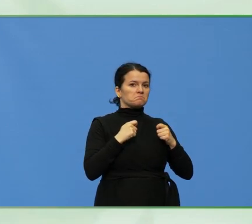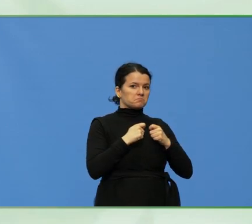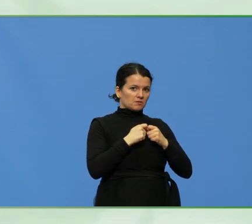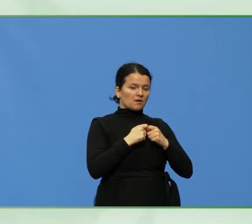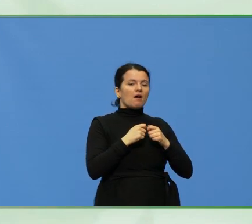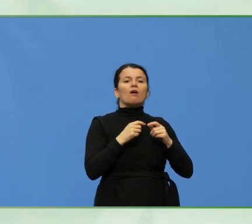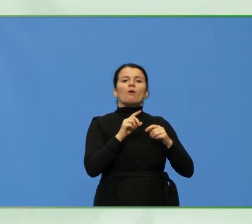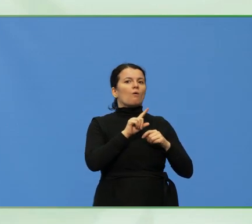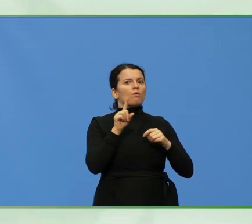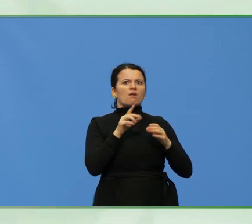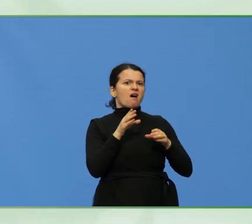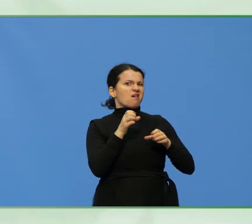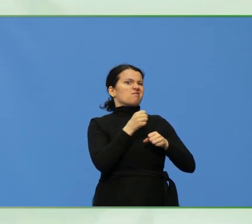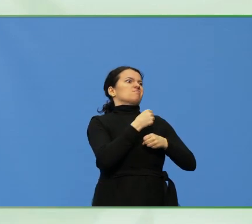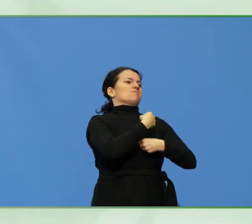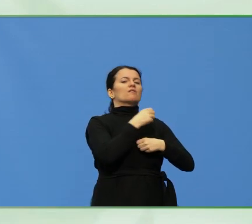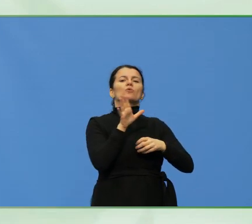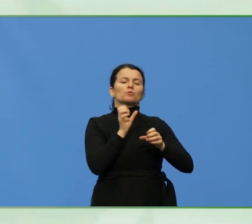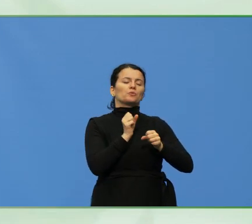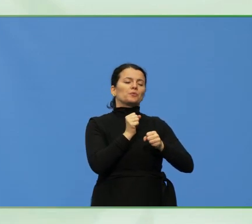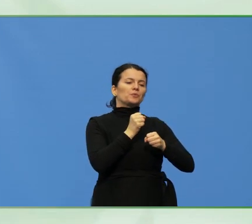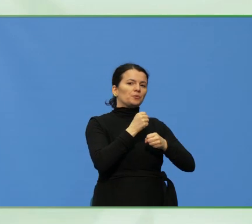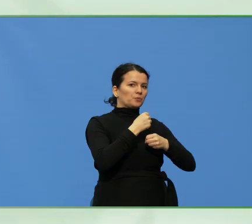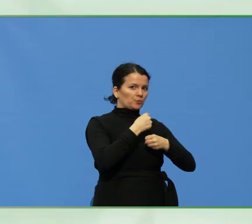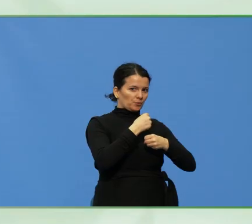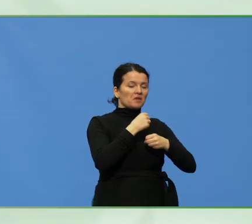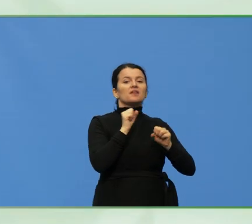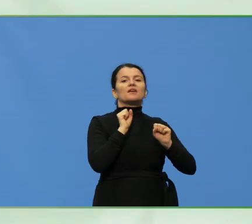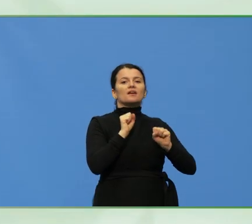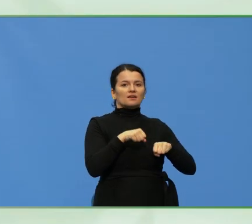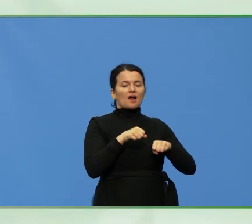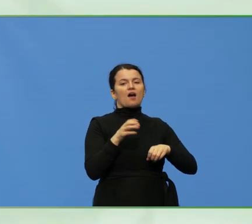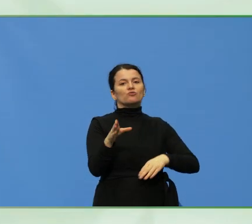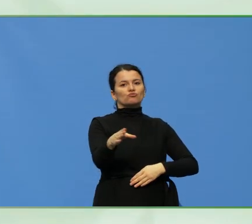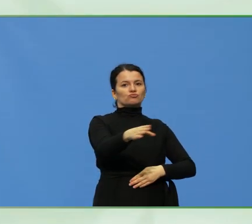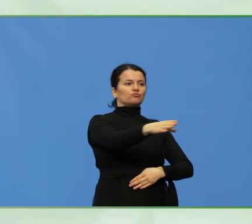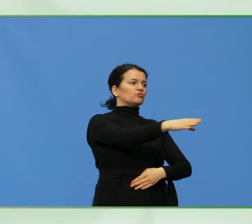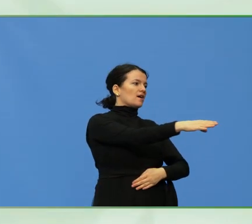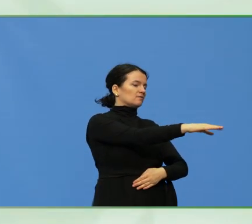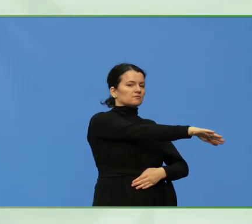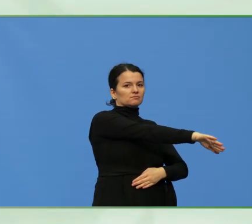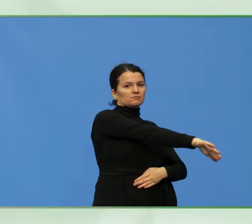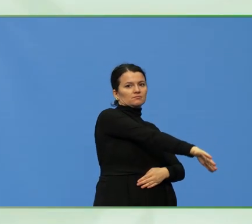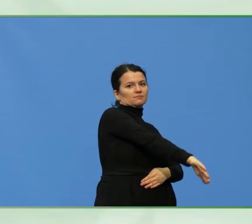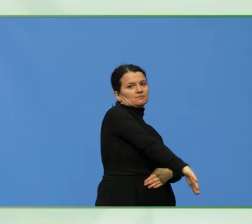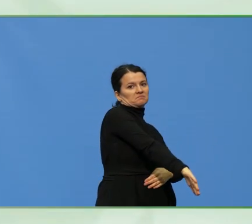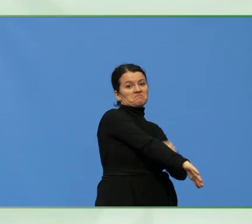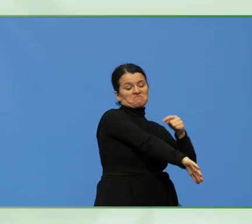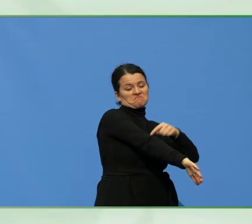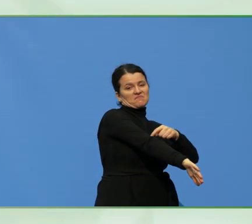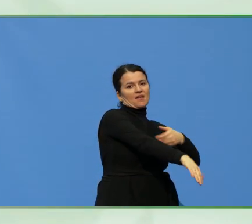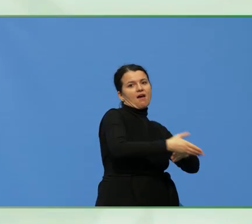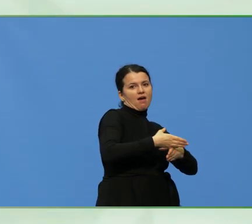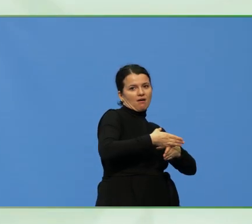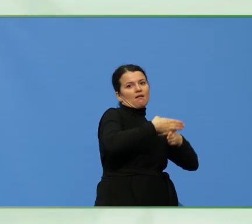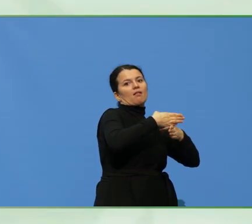good. If you like, you can take that right hand to the outside of the left knee or to your armrest, and to help you get just a little bit